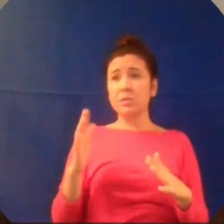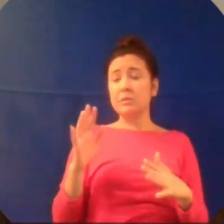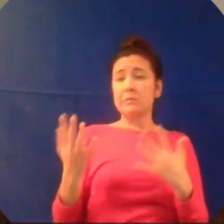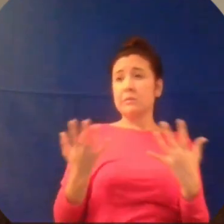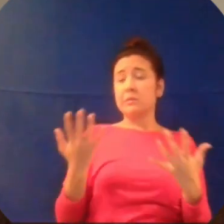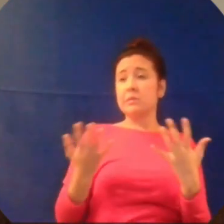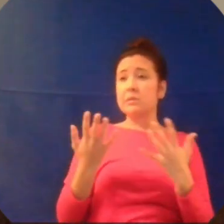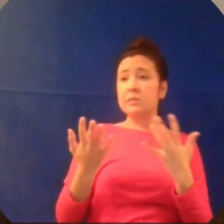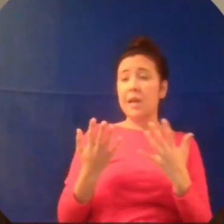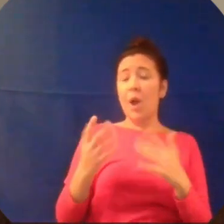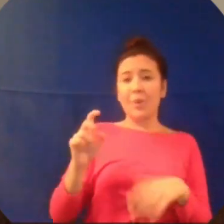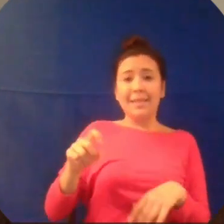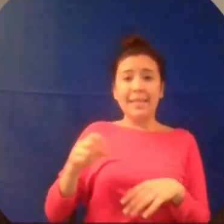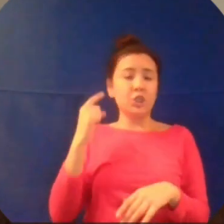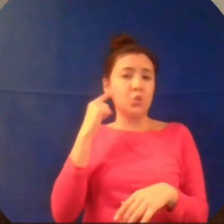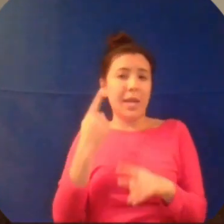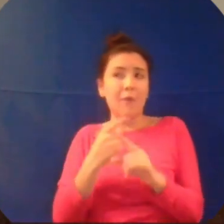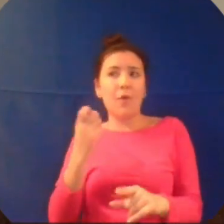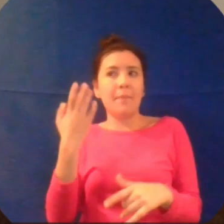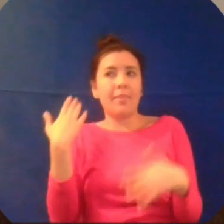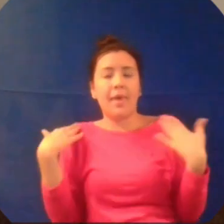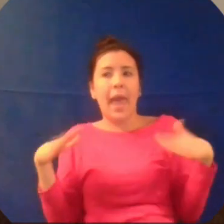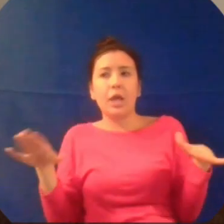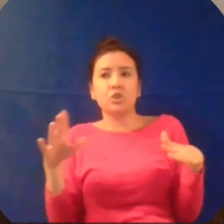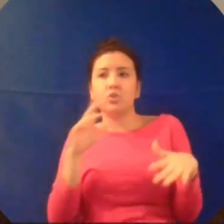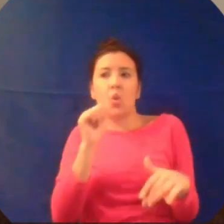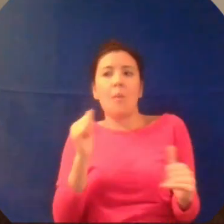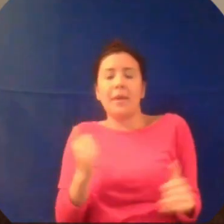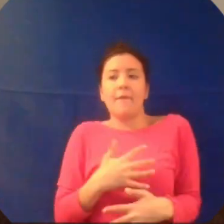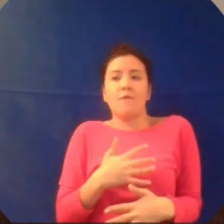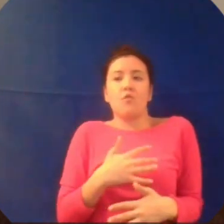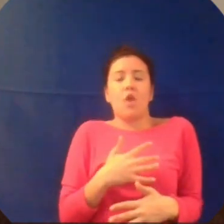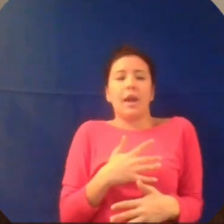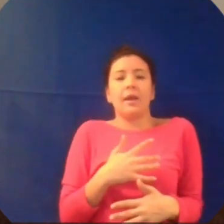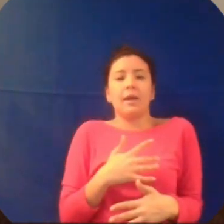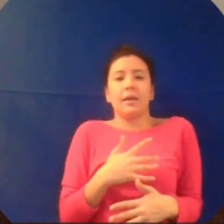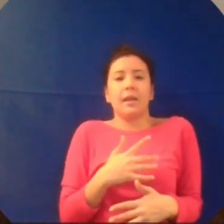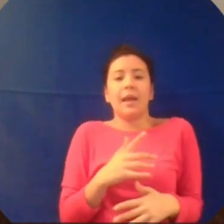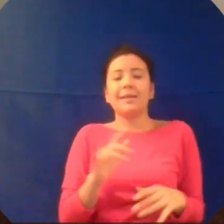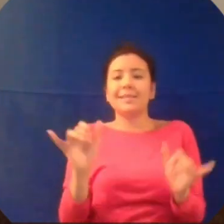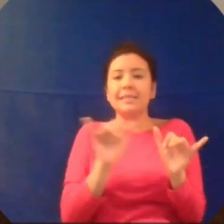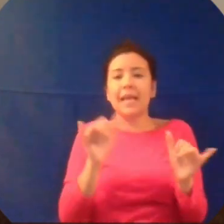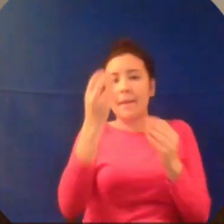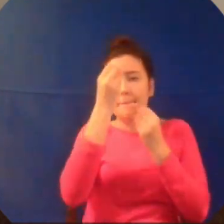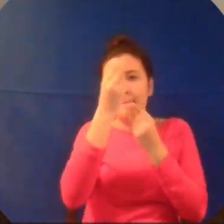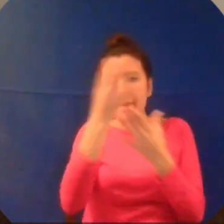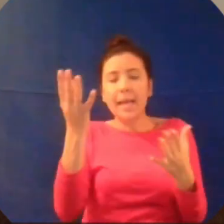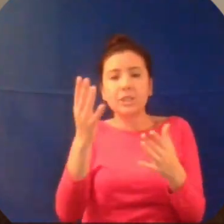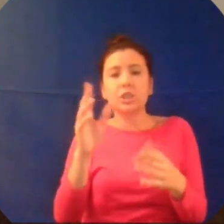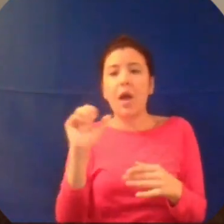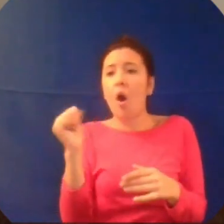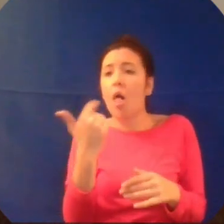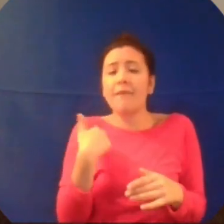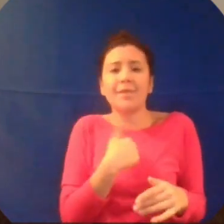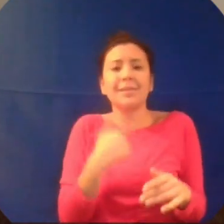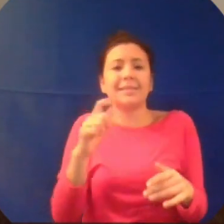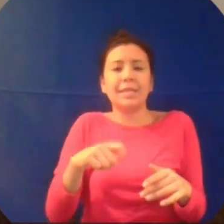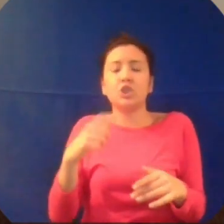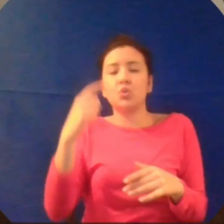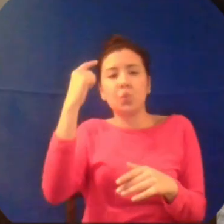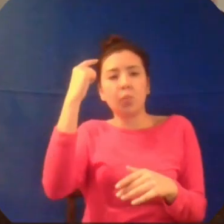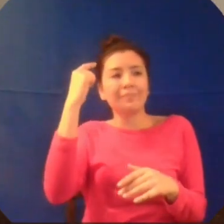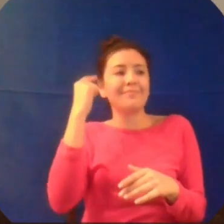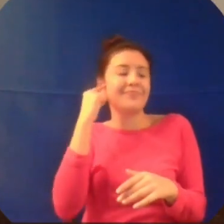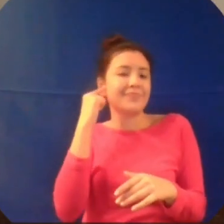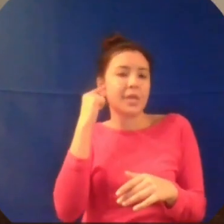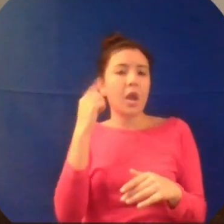I would need to hear from the angel, do not be afraid. And I think that's a message we need to hear ourselves today too. Because as this COVID reality continues